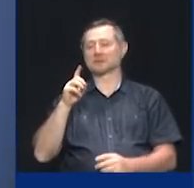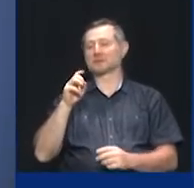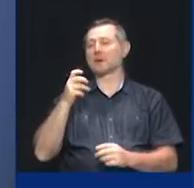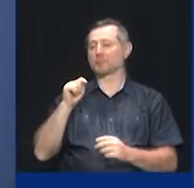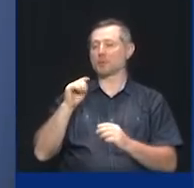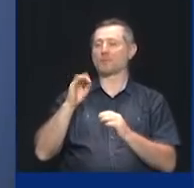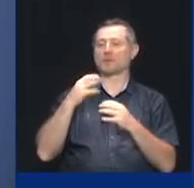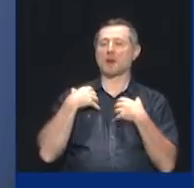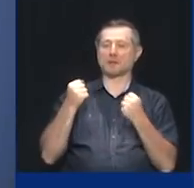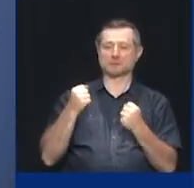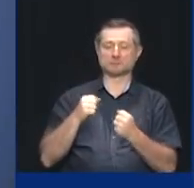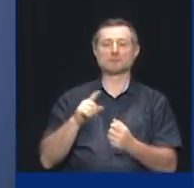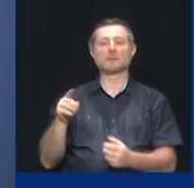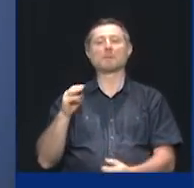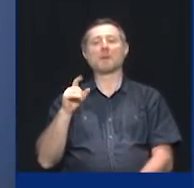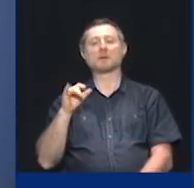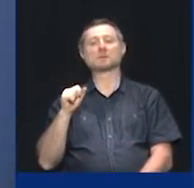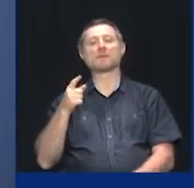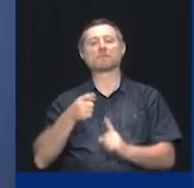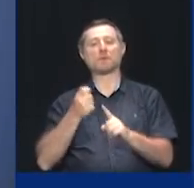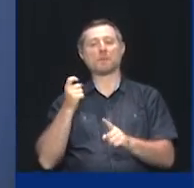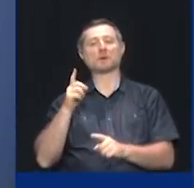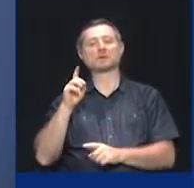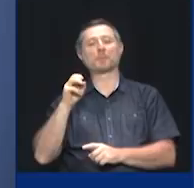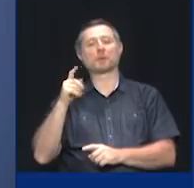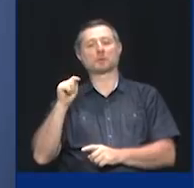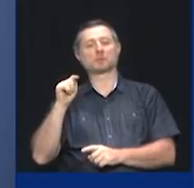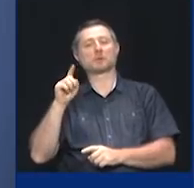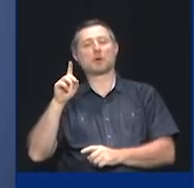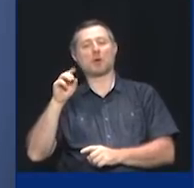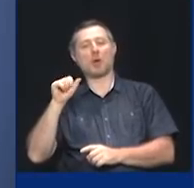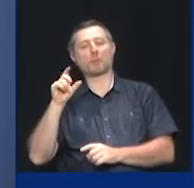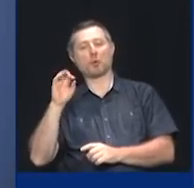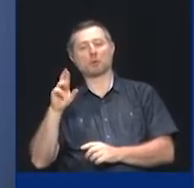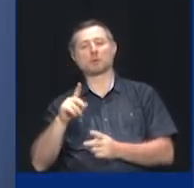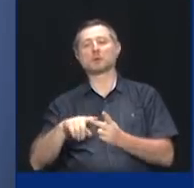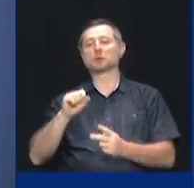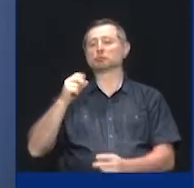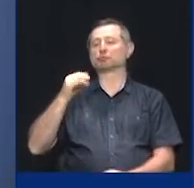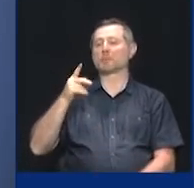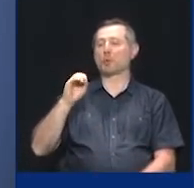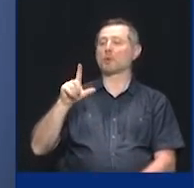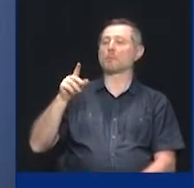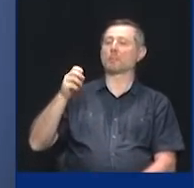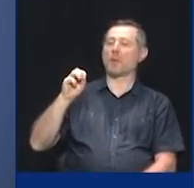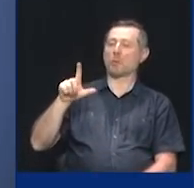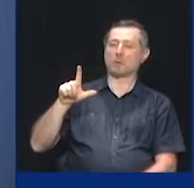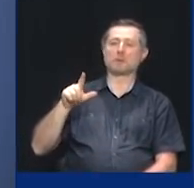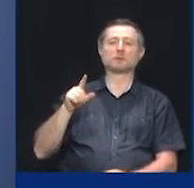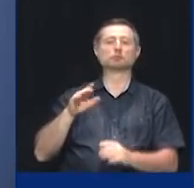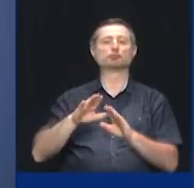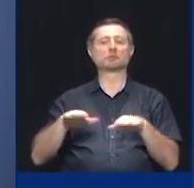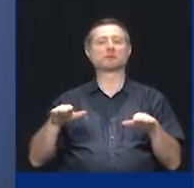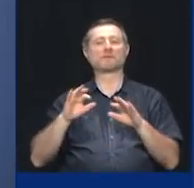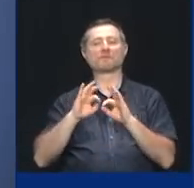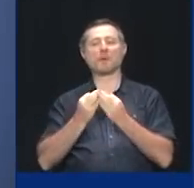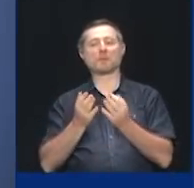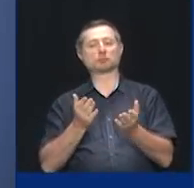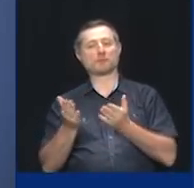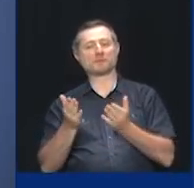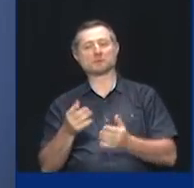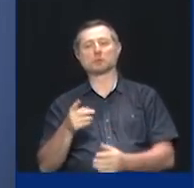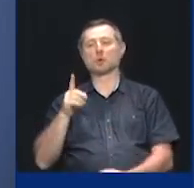York State Department of Labor. Sheila Poole, Commissioner of New York State Office of Children and Family Services. Ruth Hassell